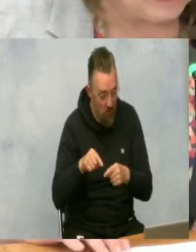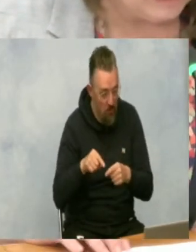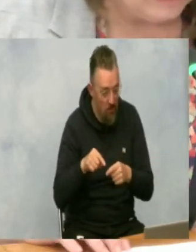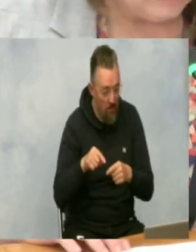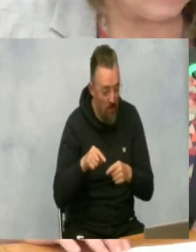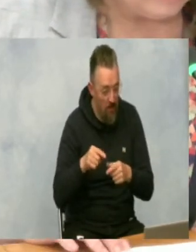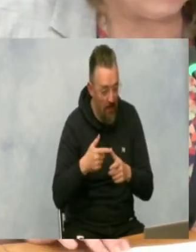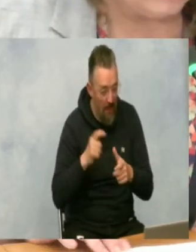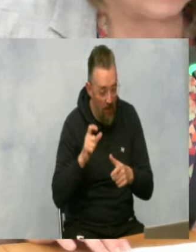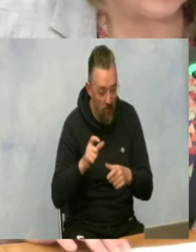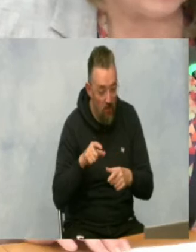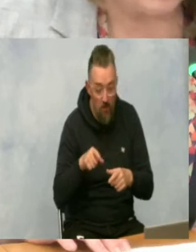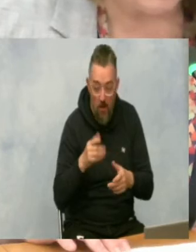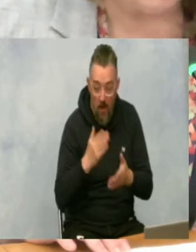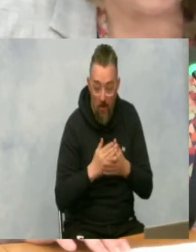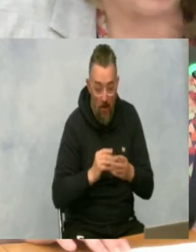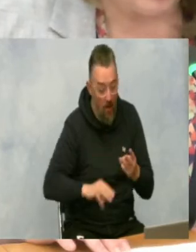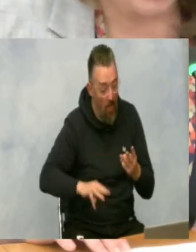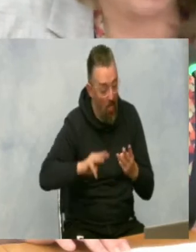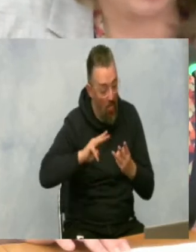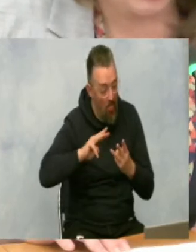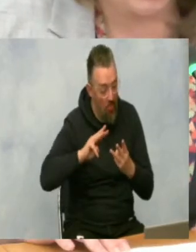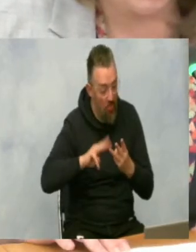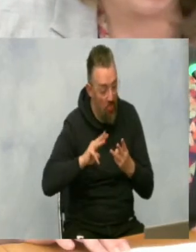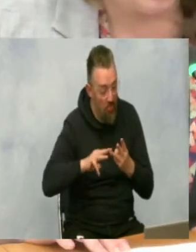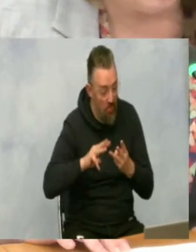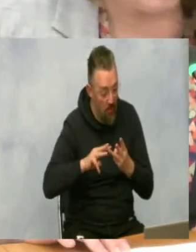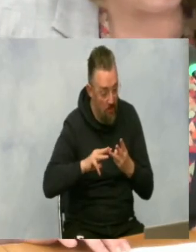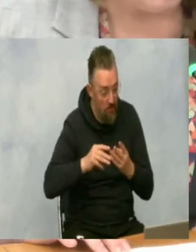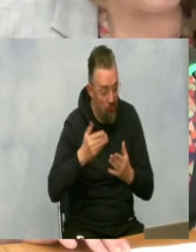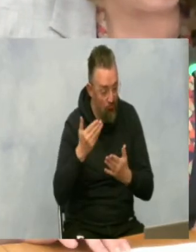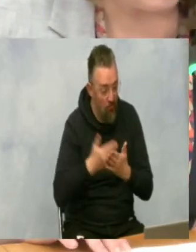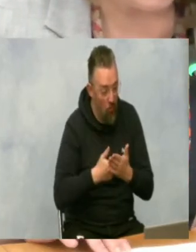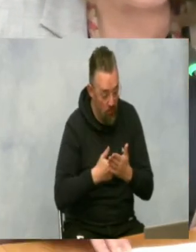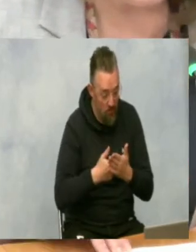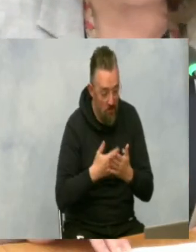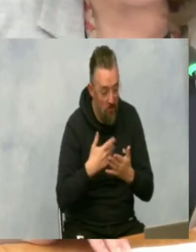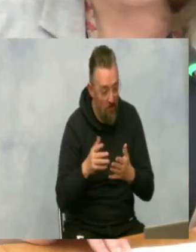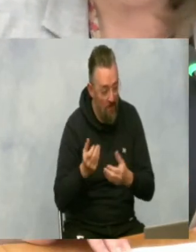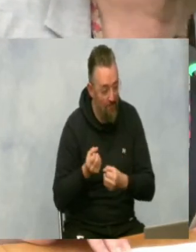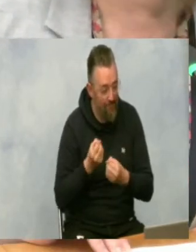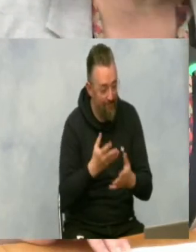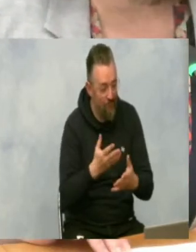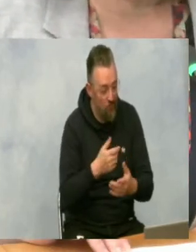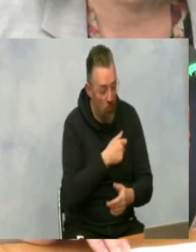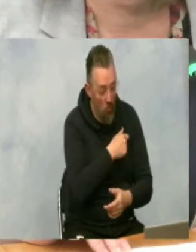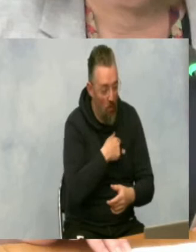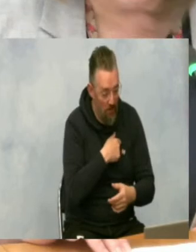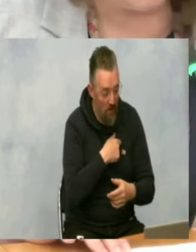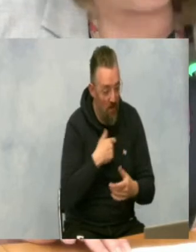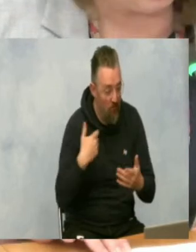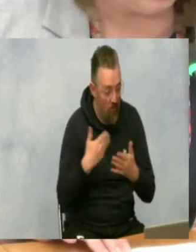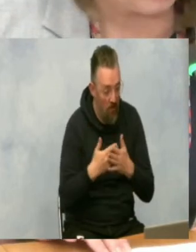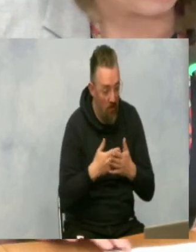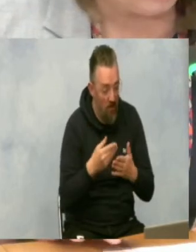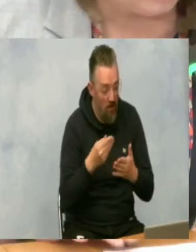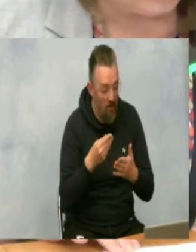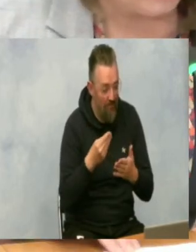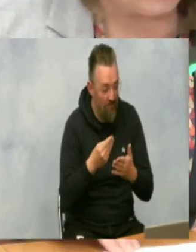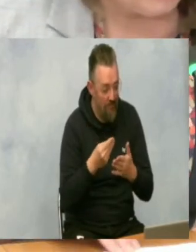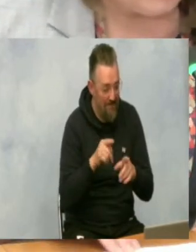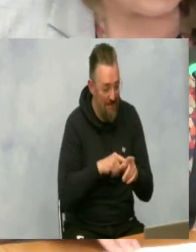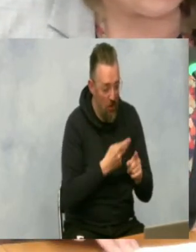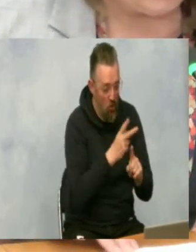account. Again, this is the third revenue budget monitoring report we've presented to committee for the financial year